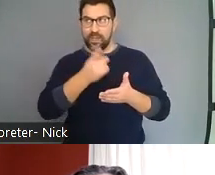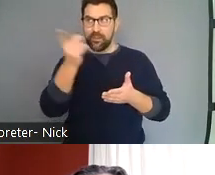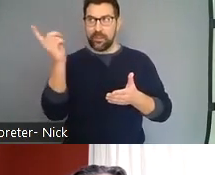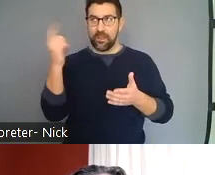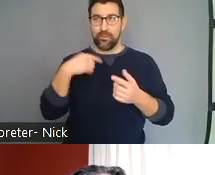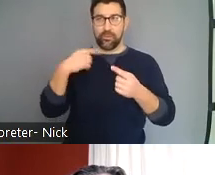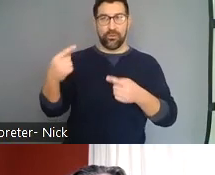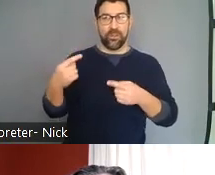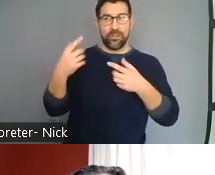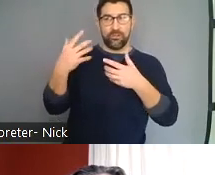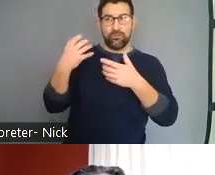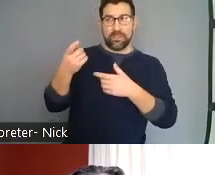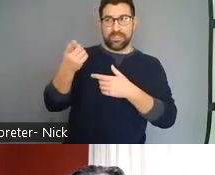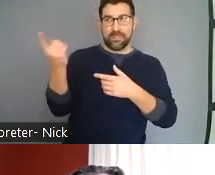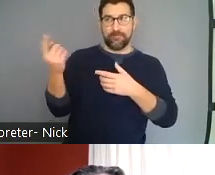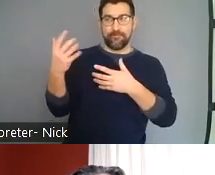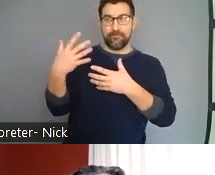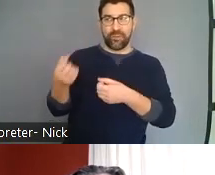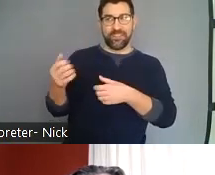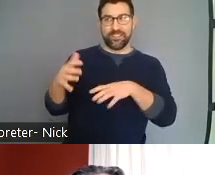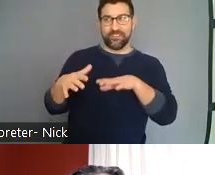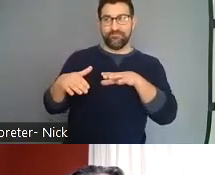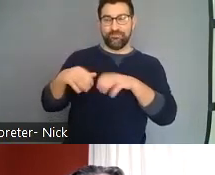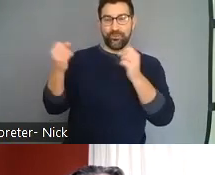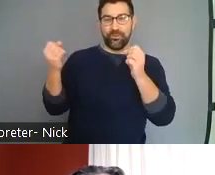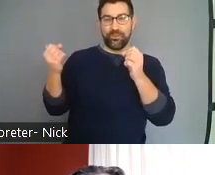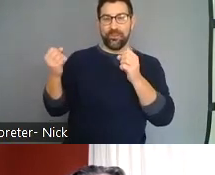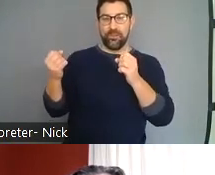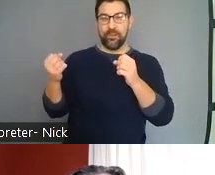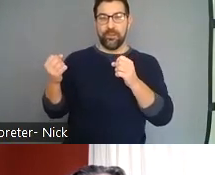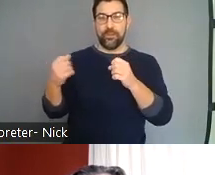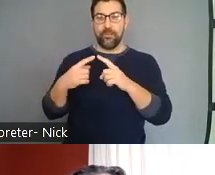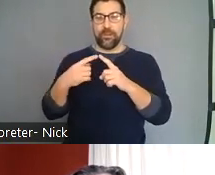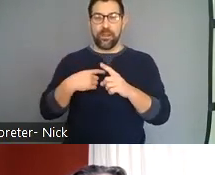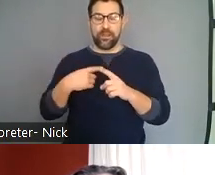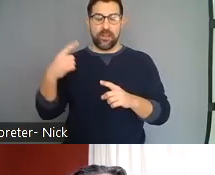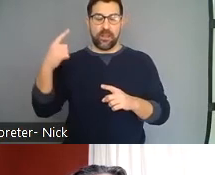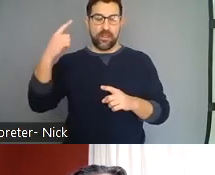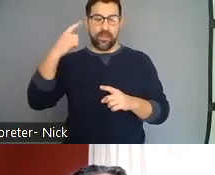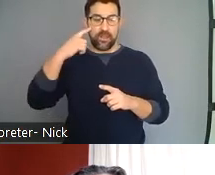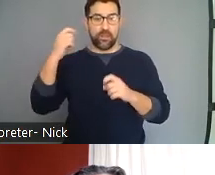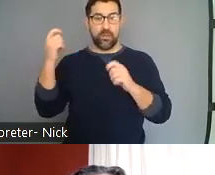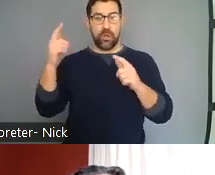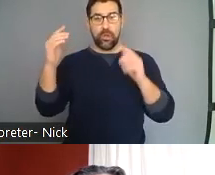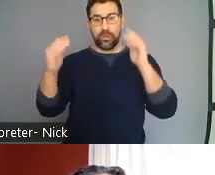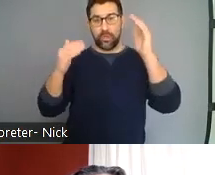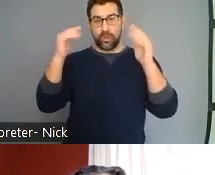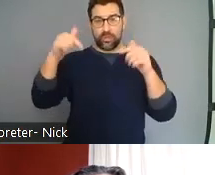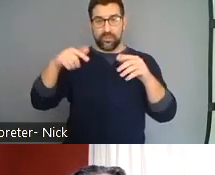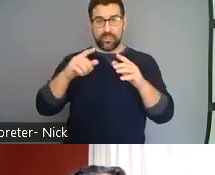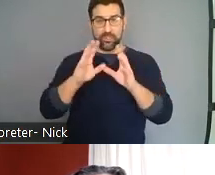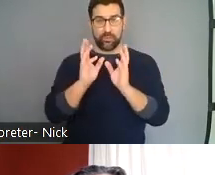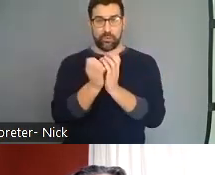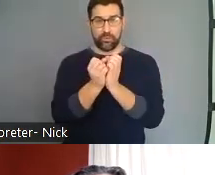trust them again. But I do think that for all adults in this call today,